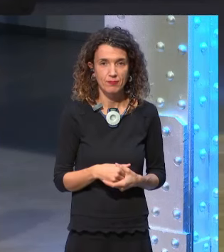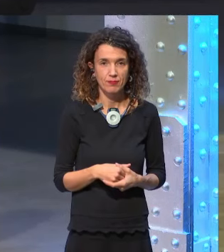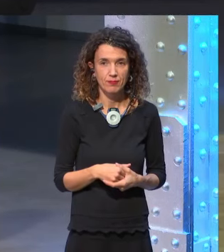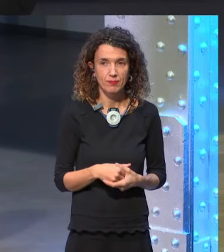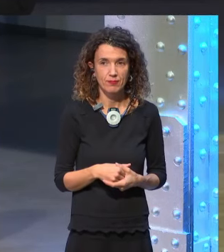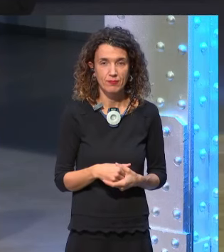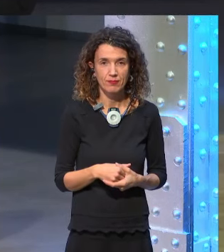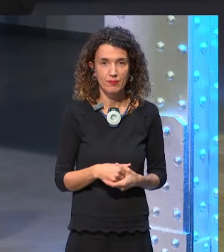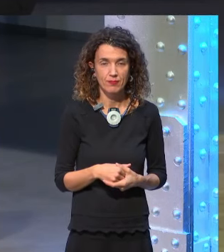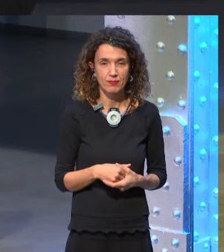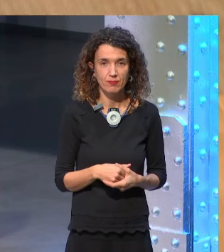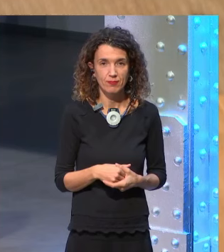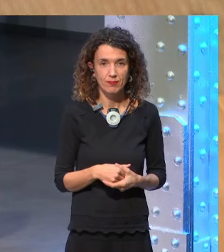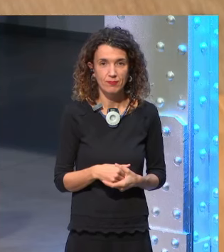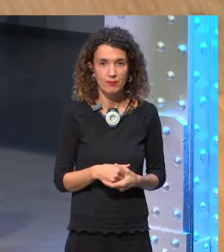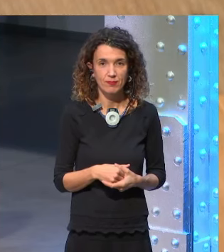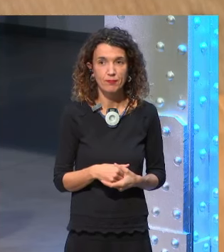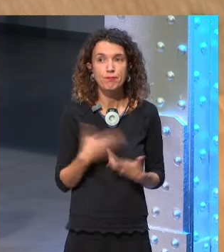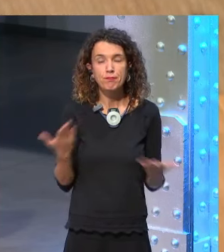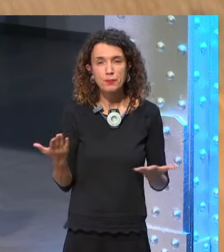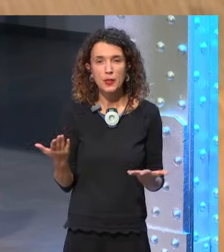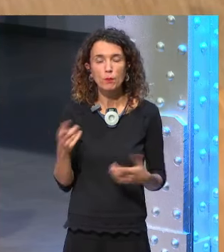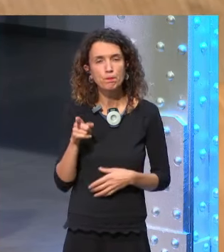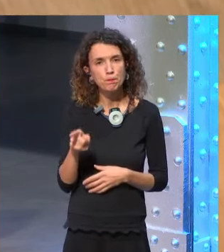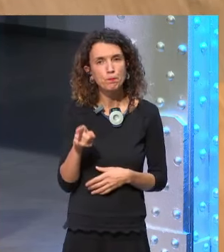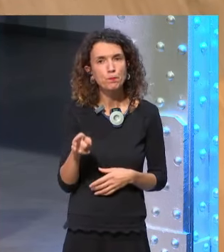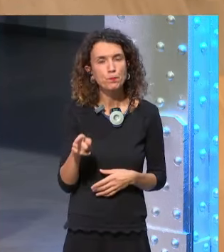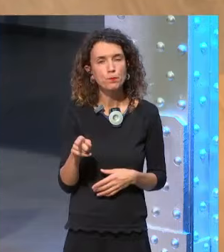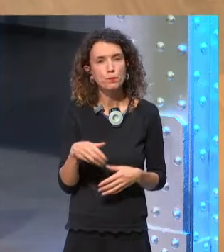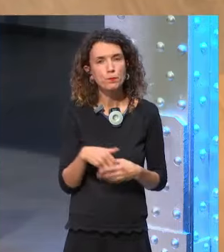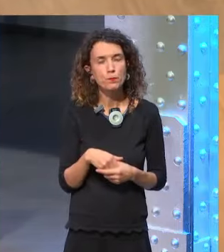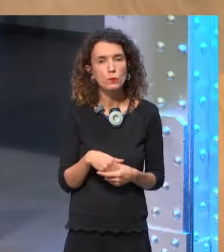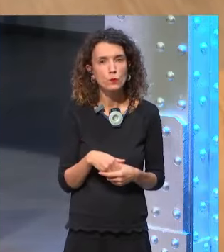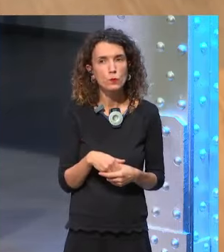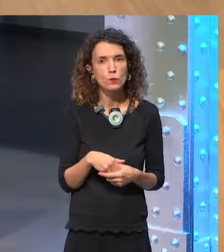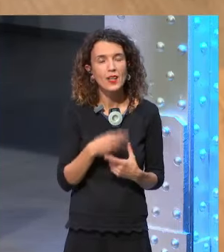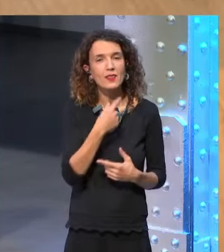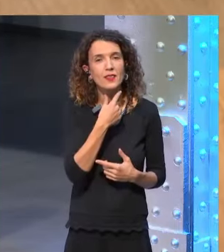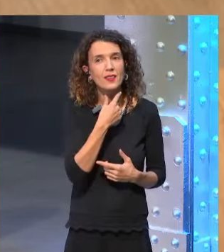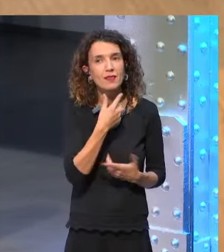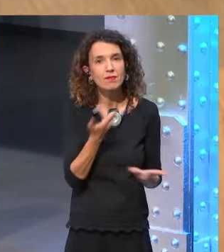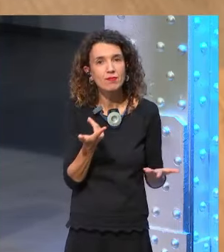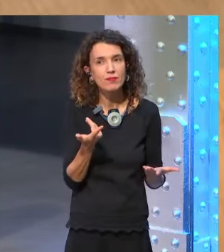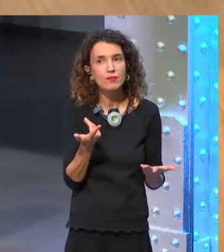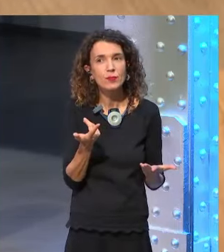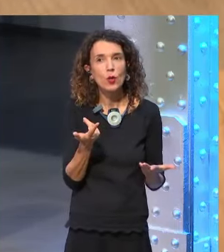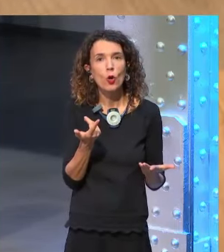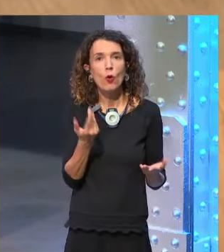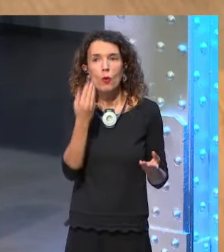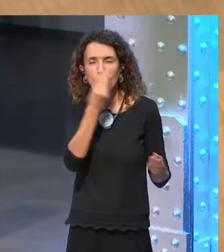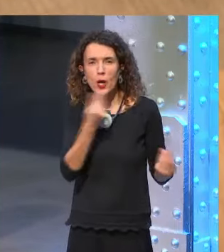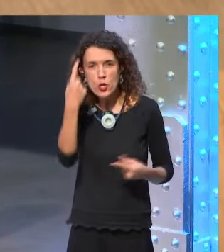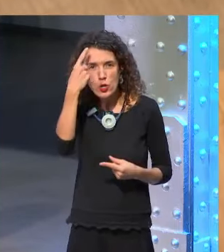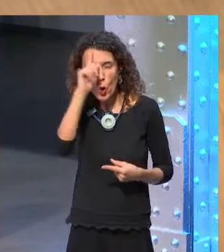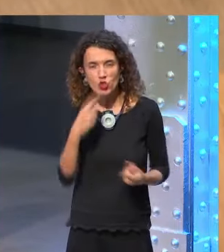You do enjoy uncertainty, though. You do enjoy unpredictability, I would claim, because you use